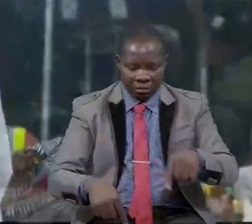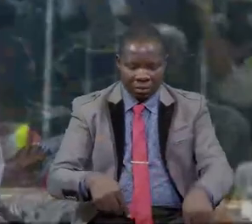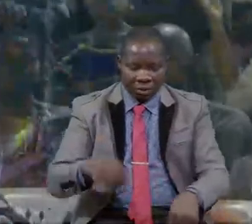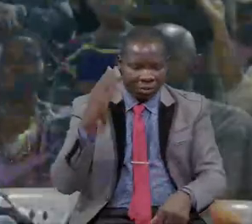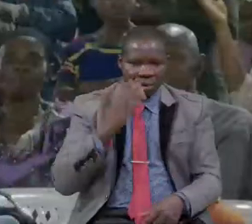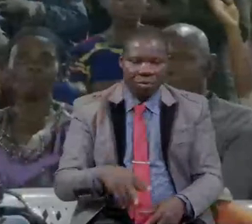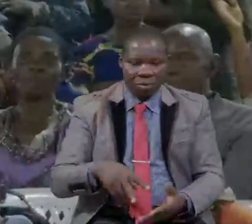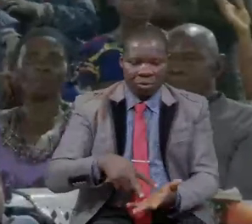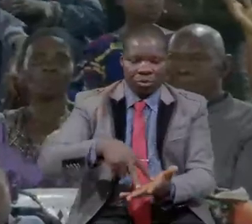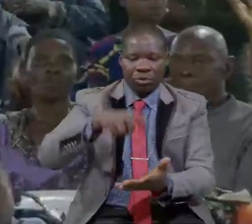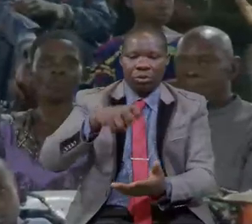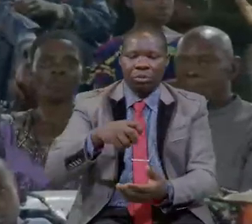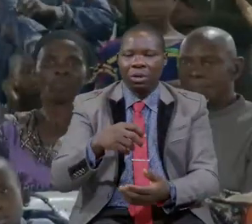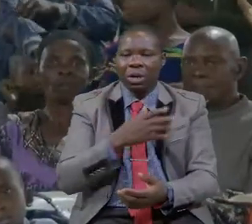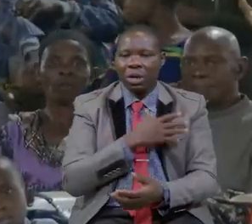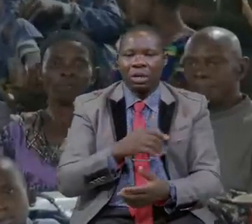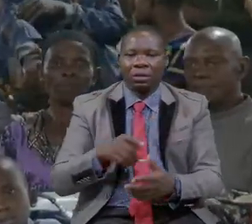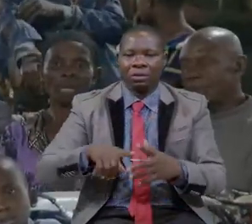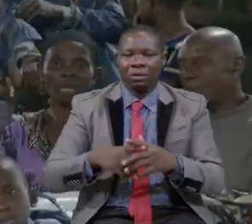up and start leaping.